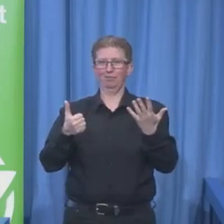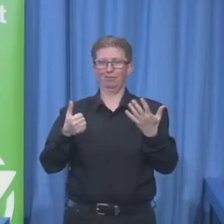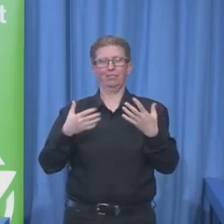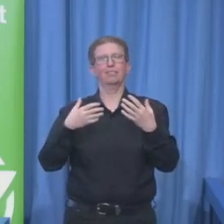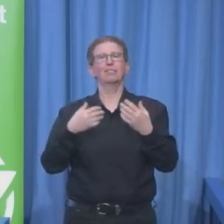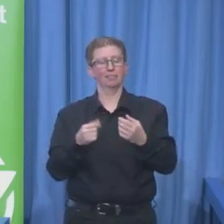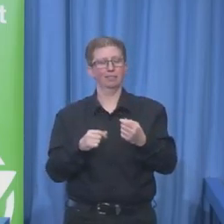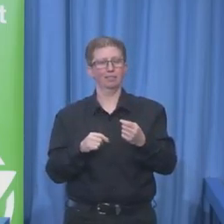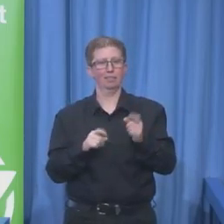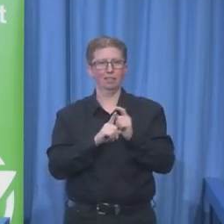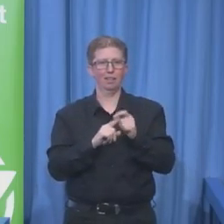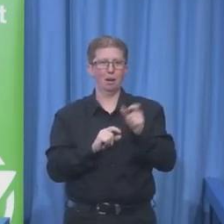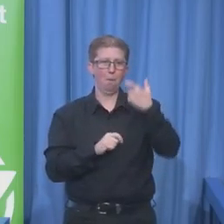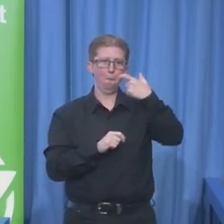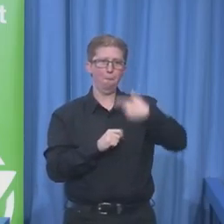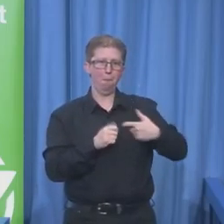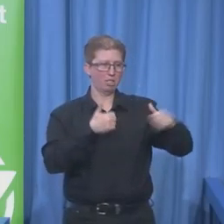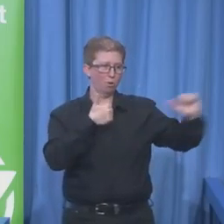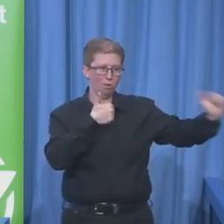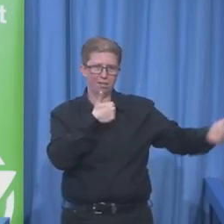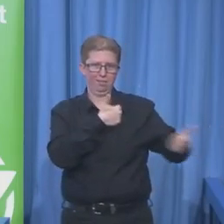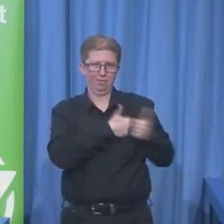for a complete working life.